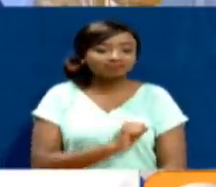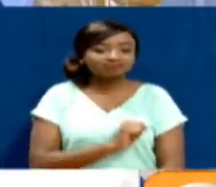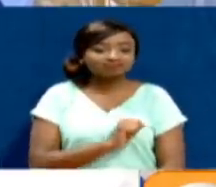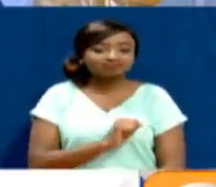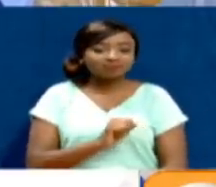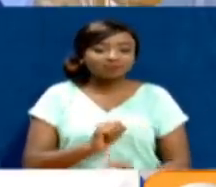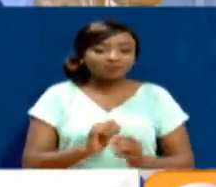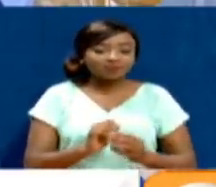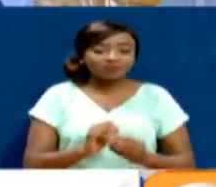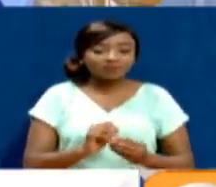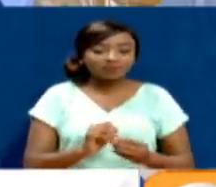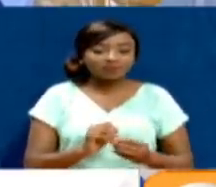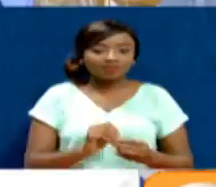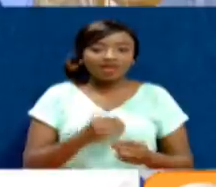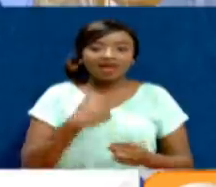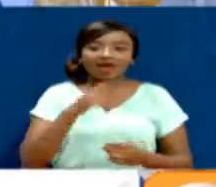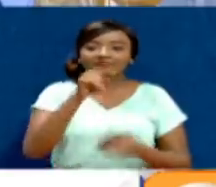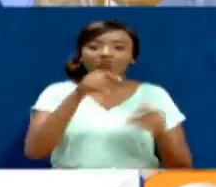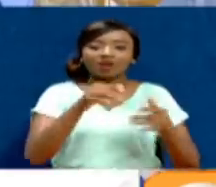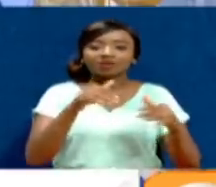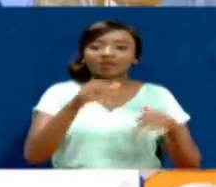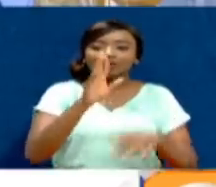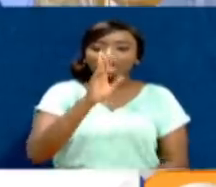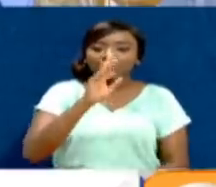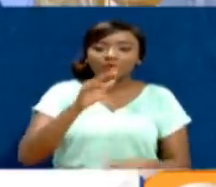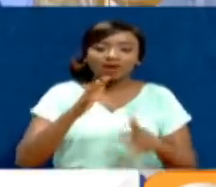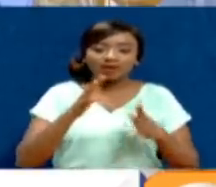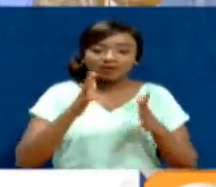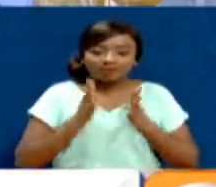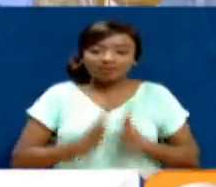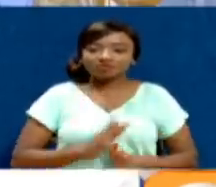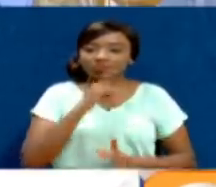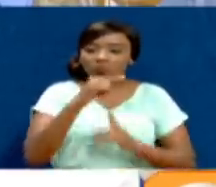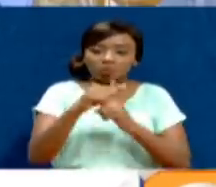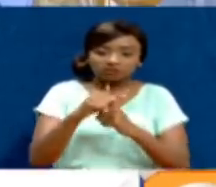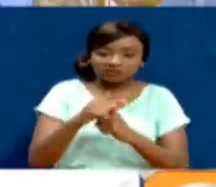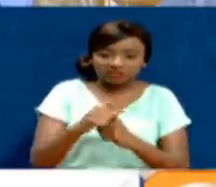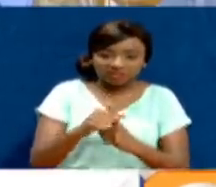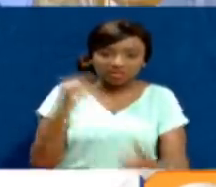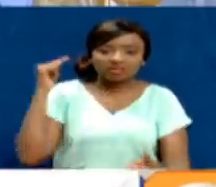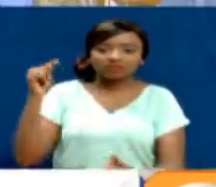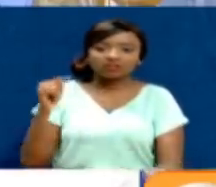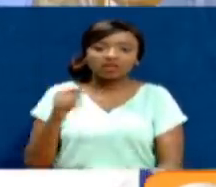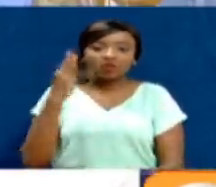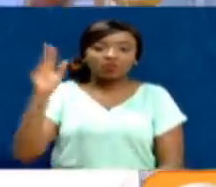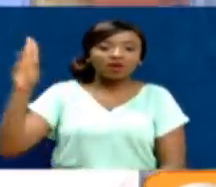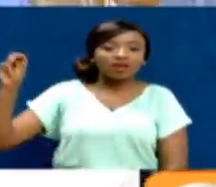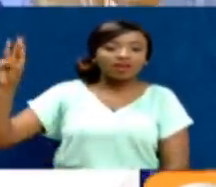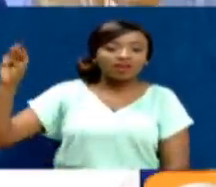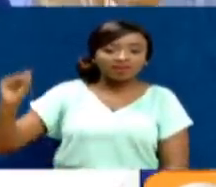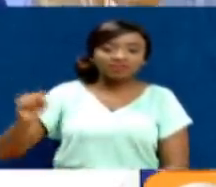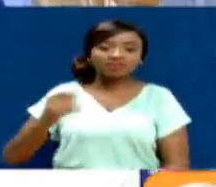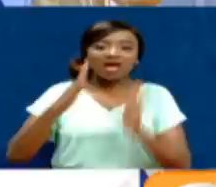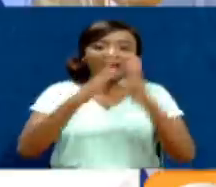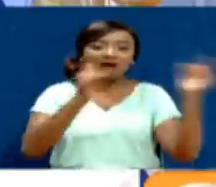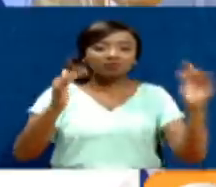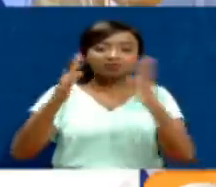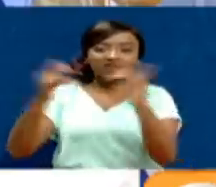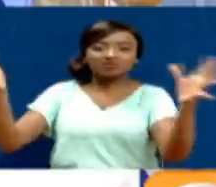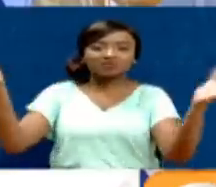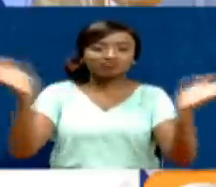was a Ruai resident, a resident of Nairobi, who was killed because the NMS was demolishing houses